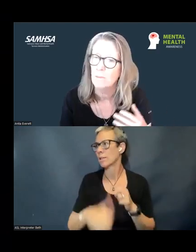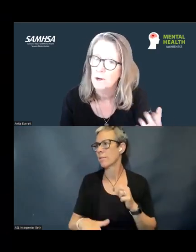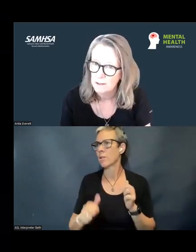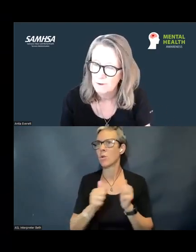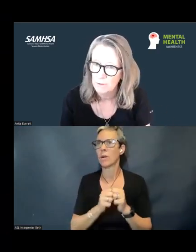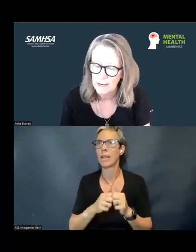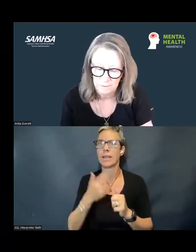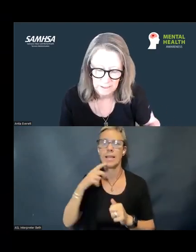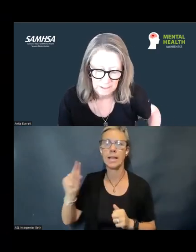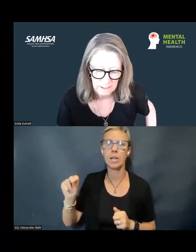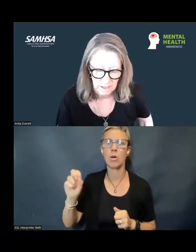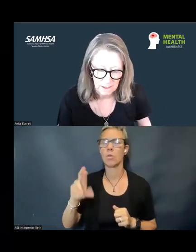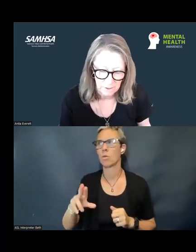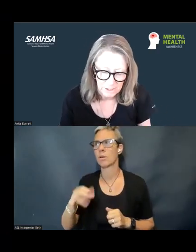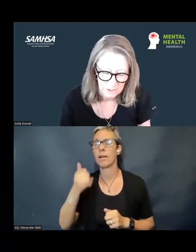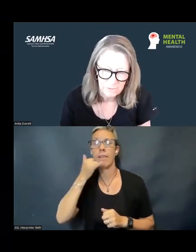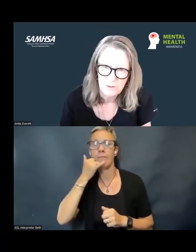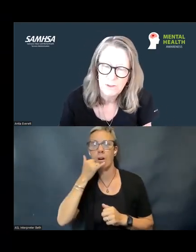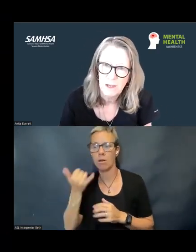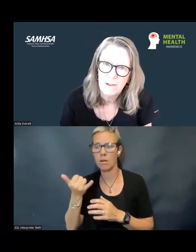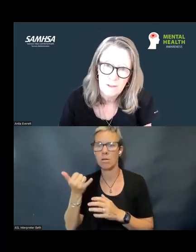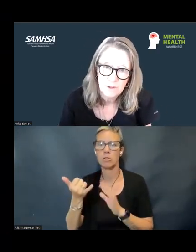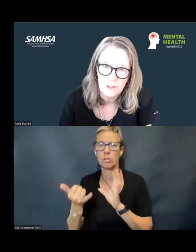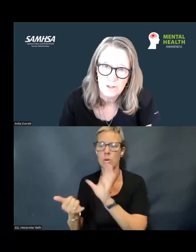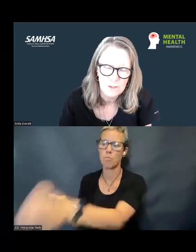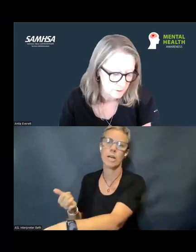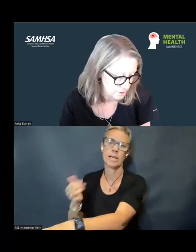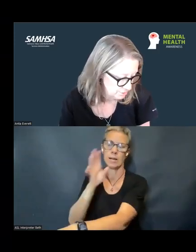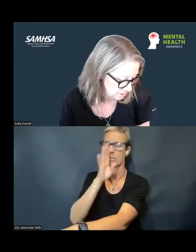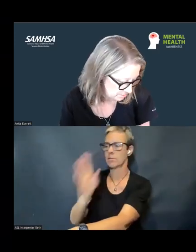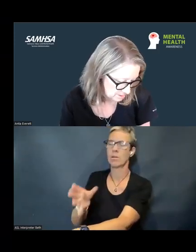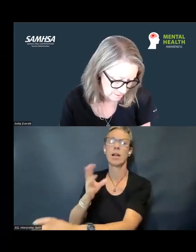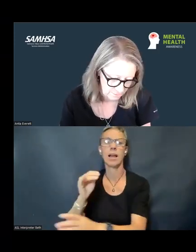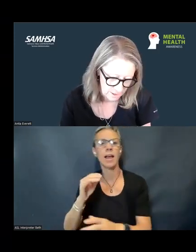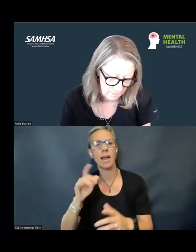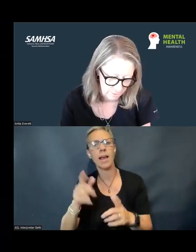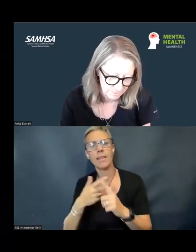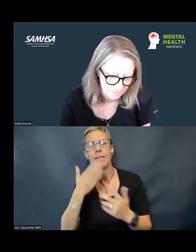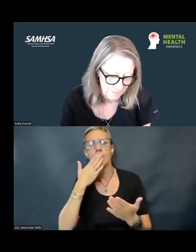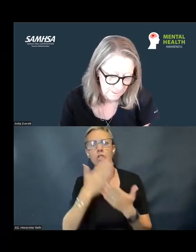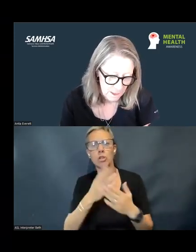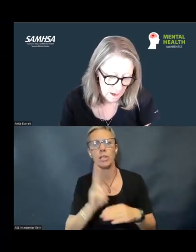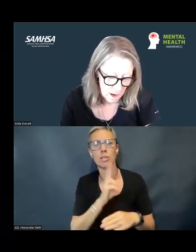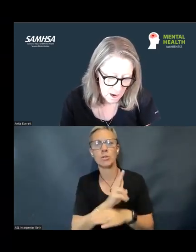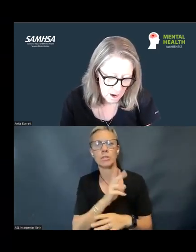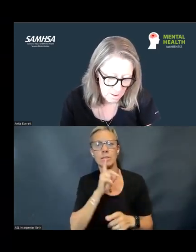saying no or putting the phone down. Those kinds of use, and then there's good use or use that can be very helpful.